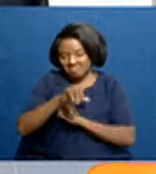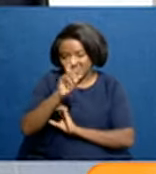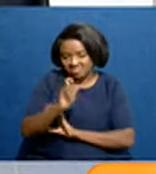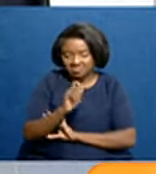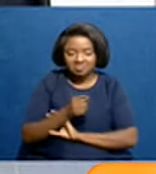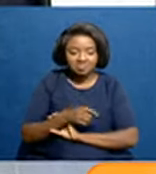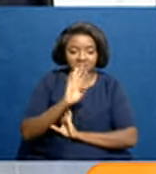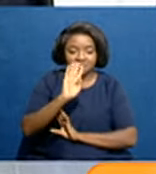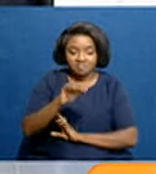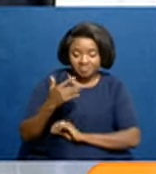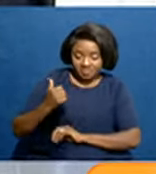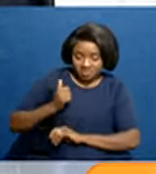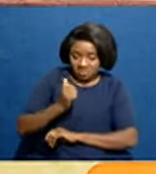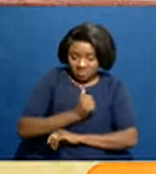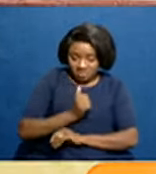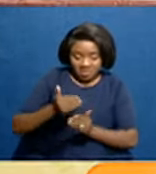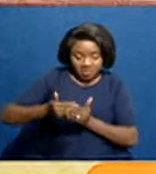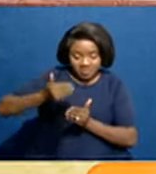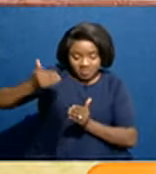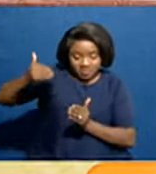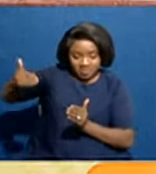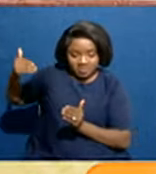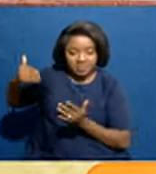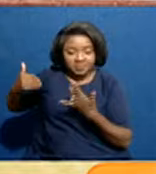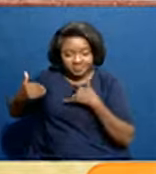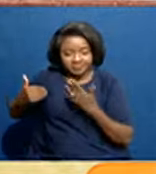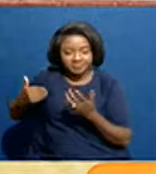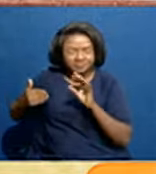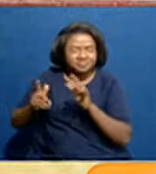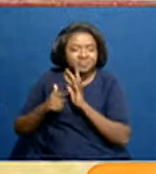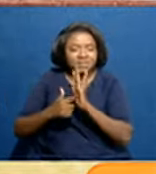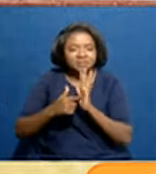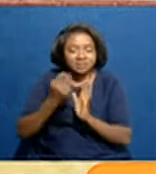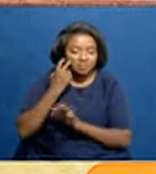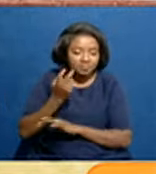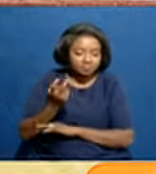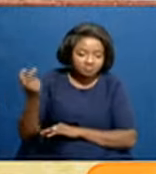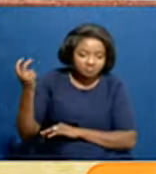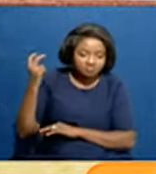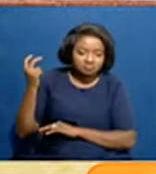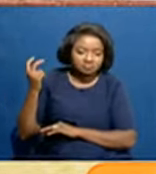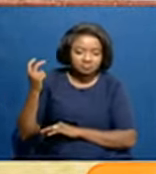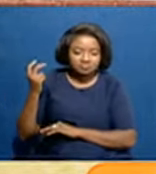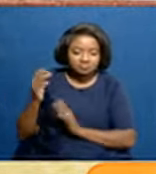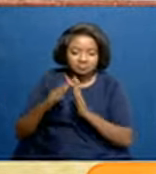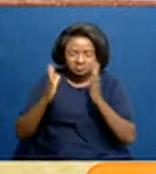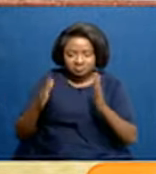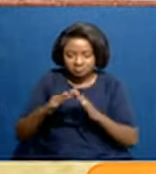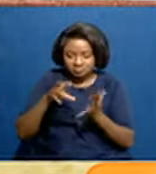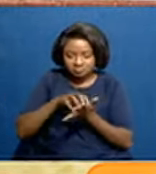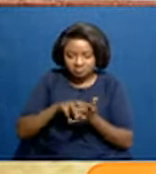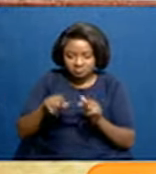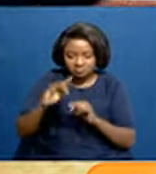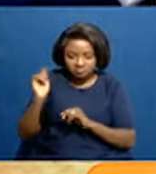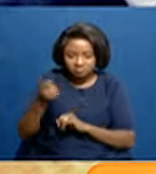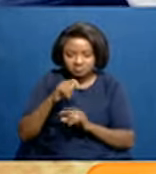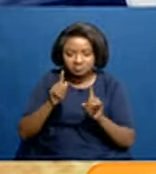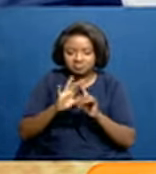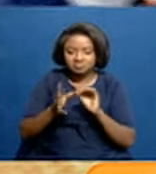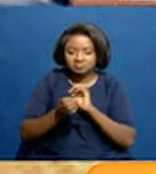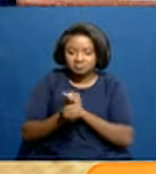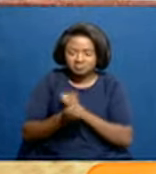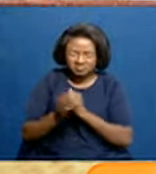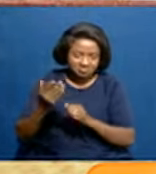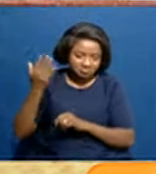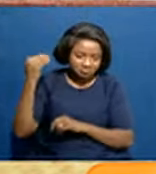this. When you look at the evolution of housing in Kenya. And I can take you back to the